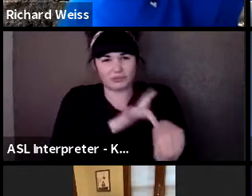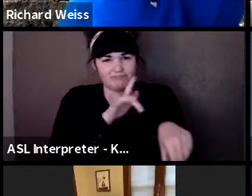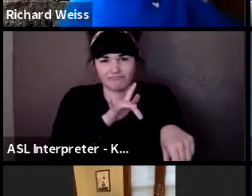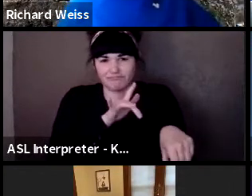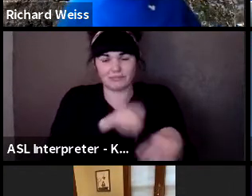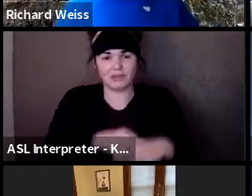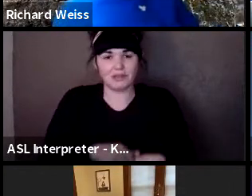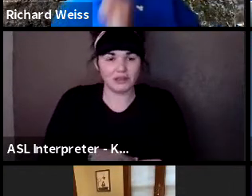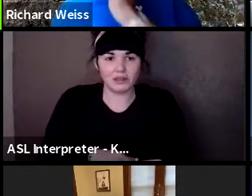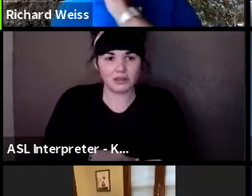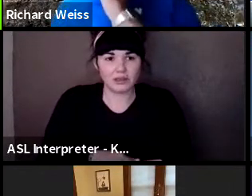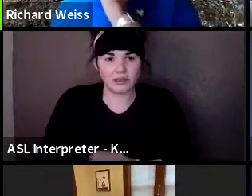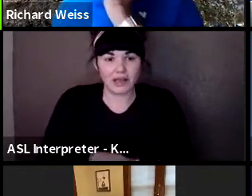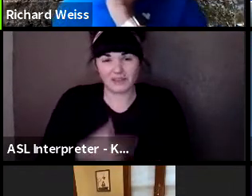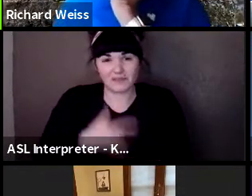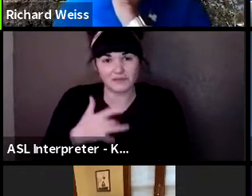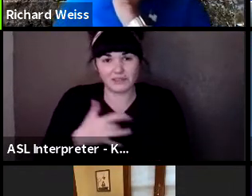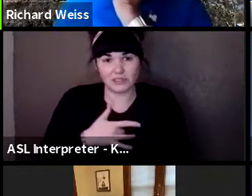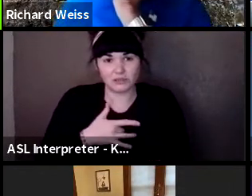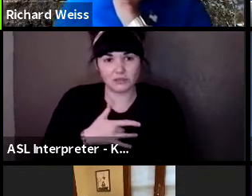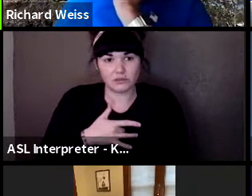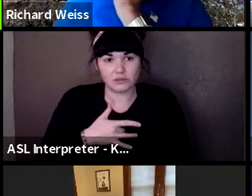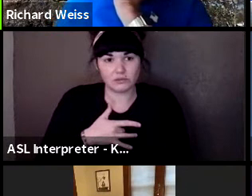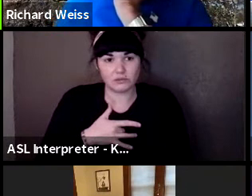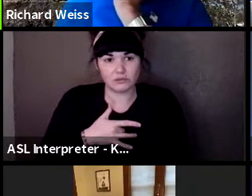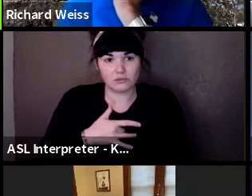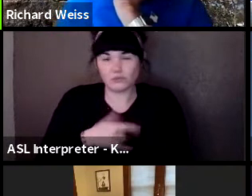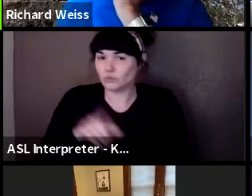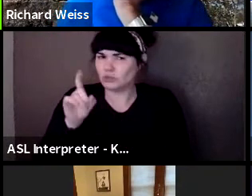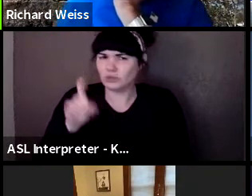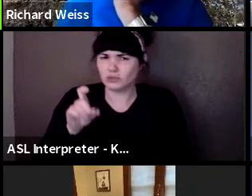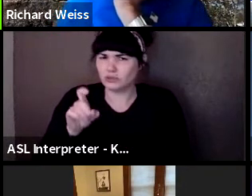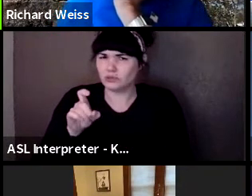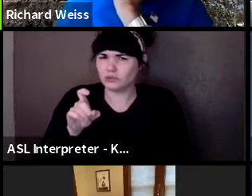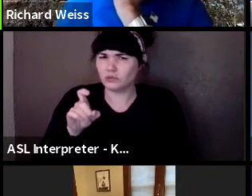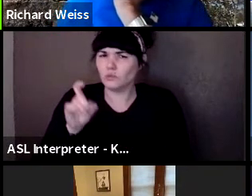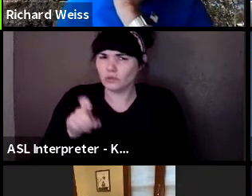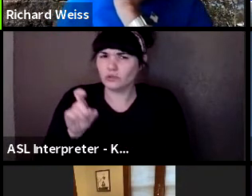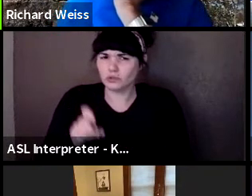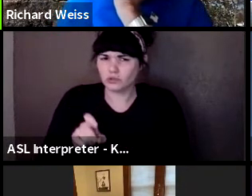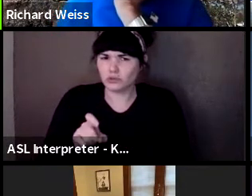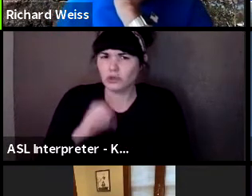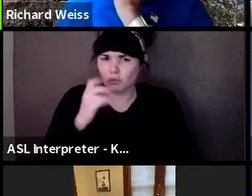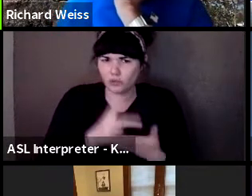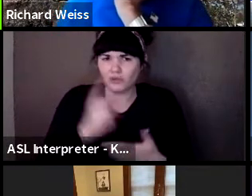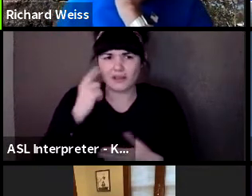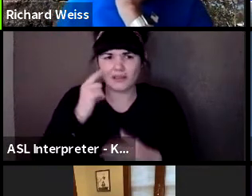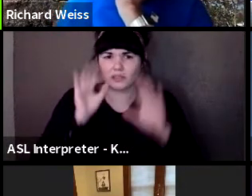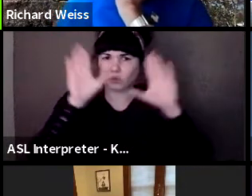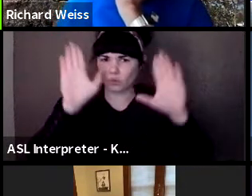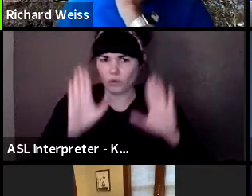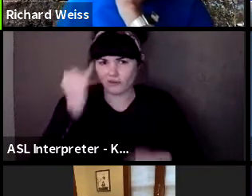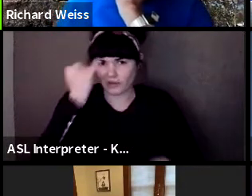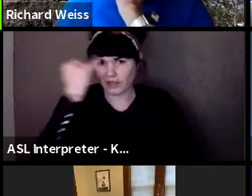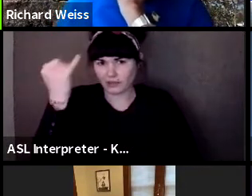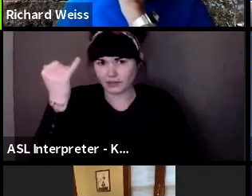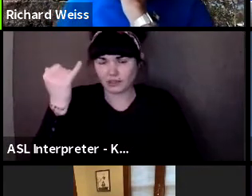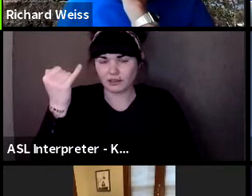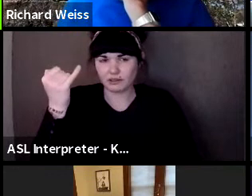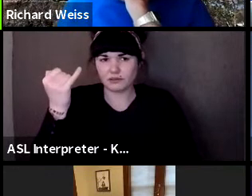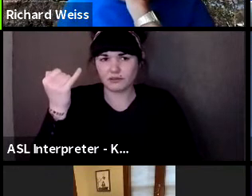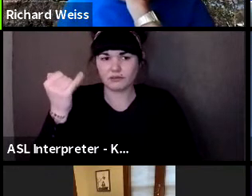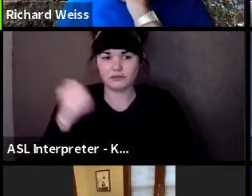approve this. I mean, I'm fully in favor of this. I think it's an excellent idea, an excellent way to operate. But I think we